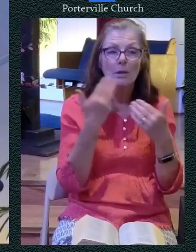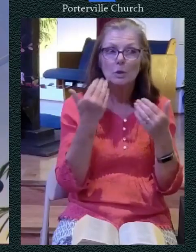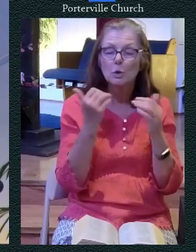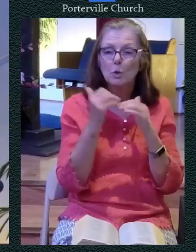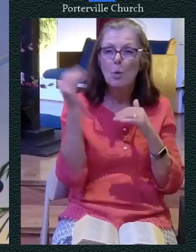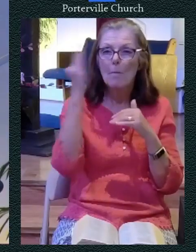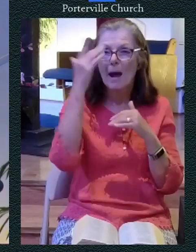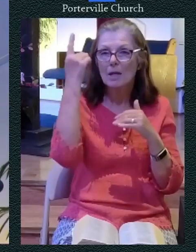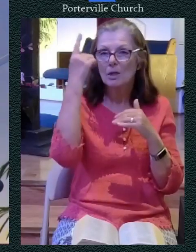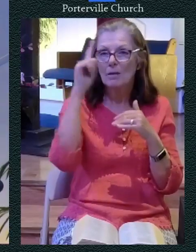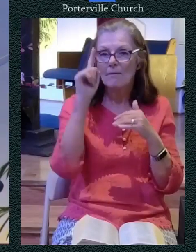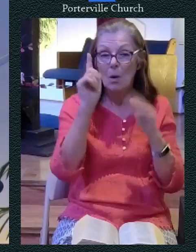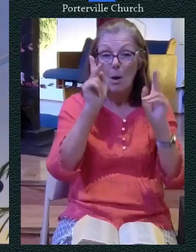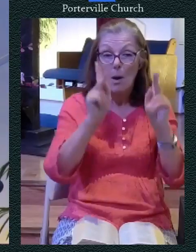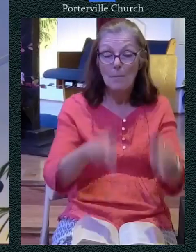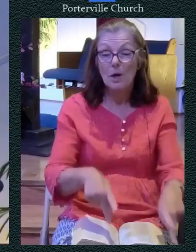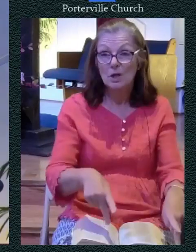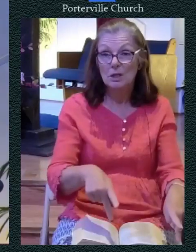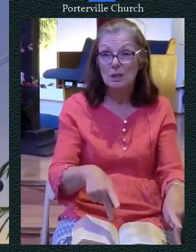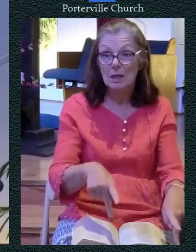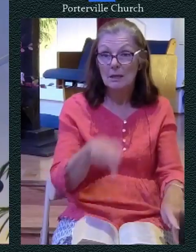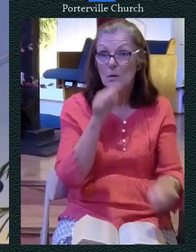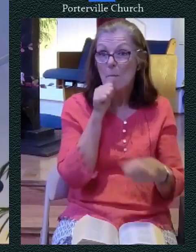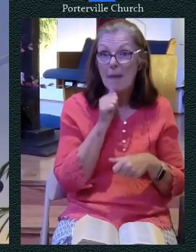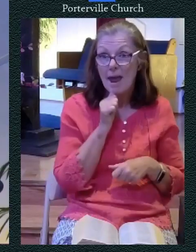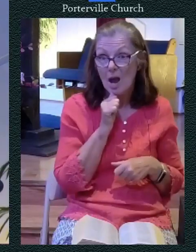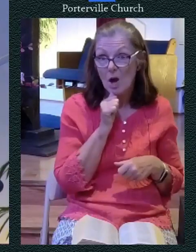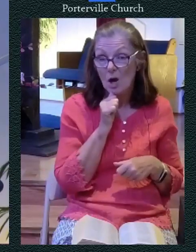for human nature to bear.